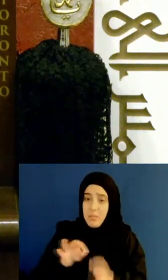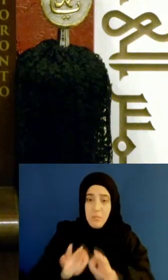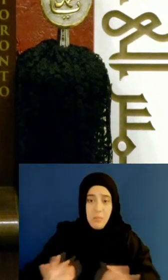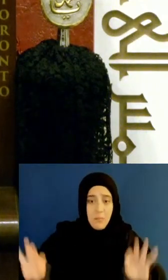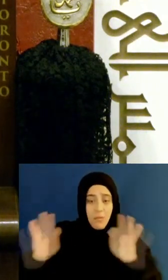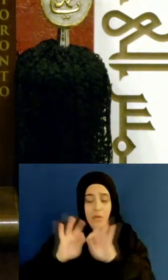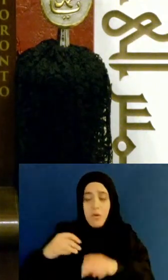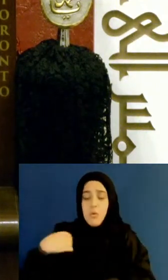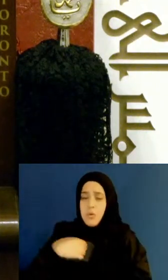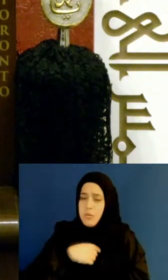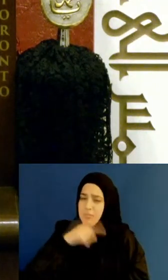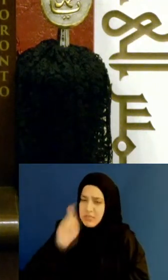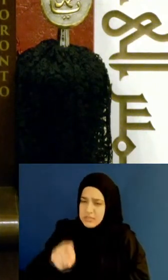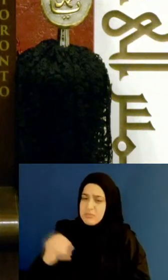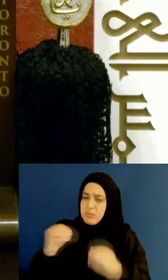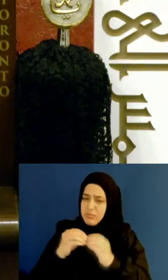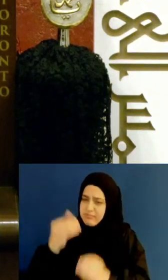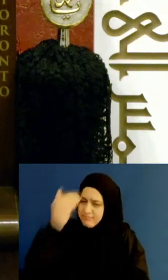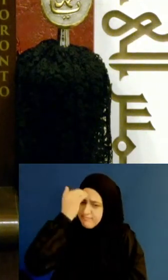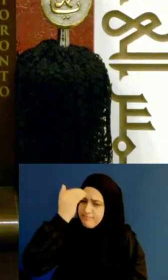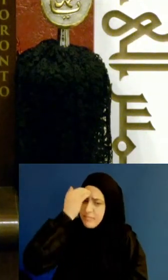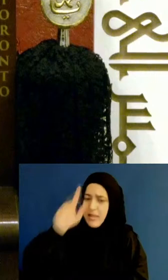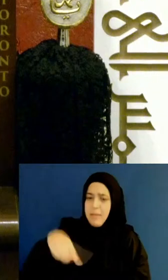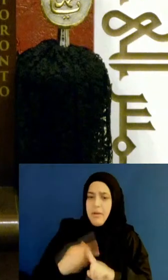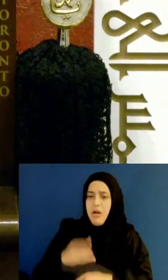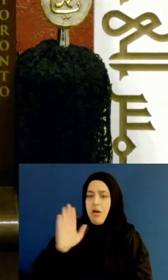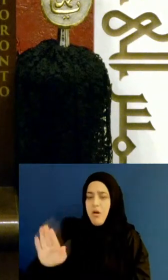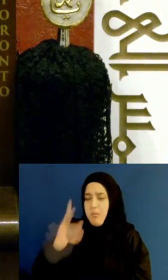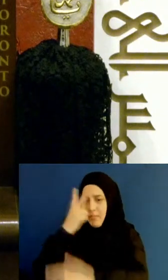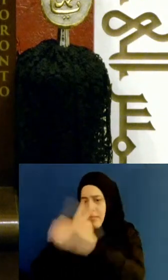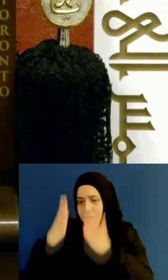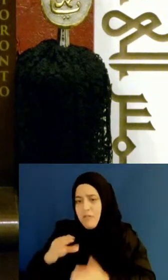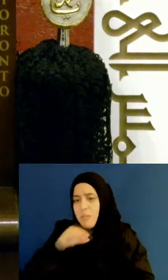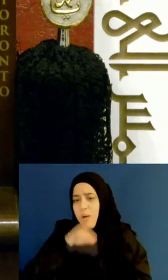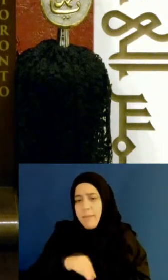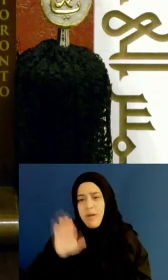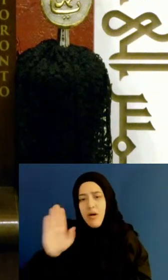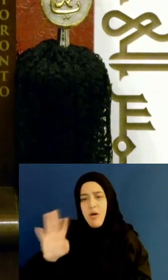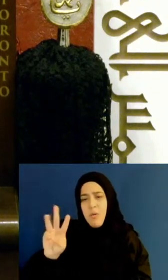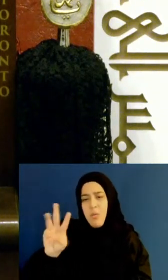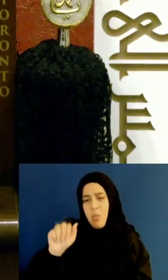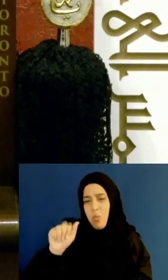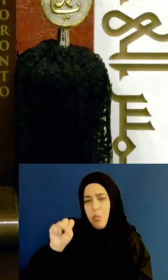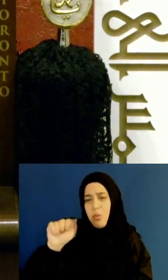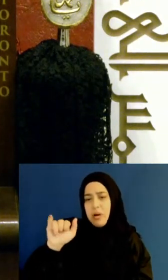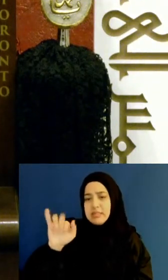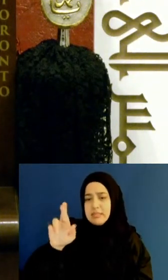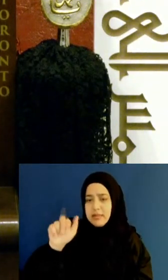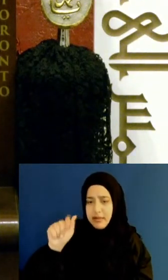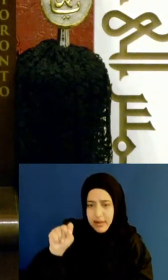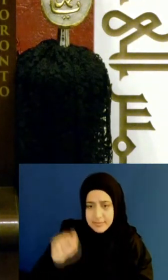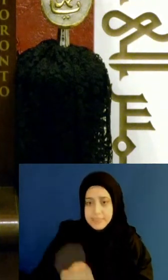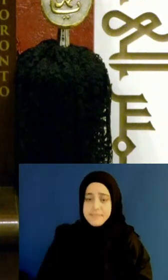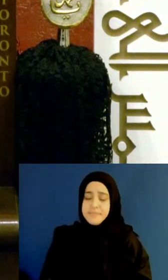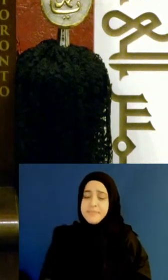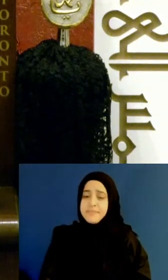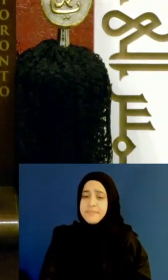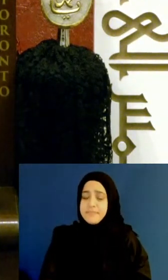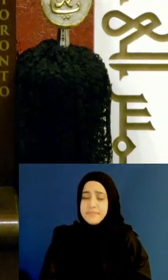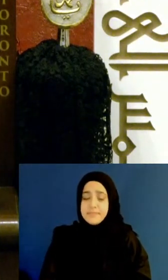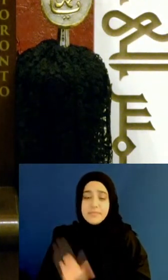of Rasulullah. You find that there is a war against